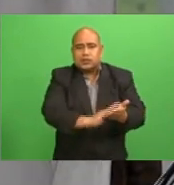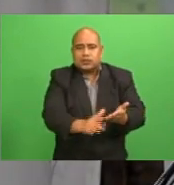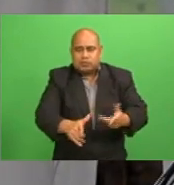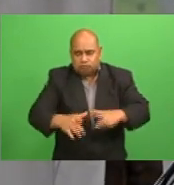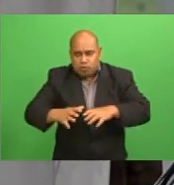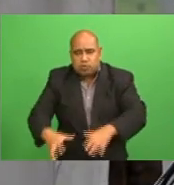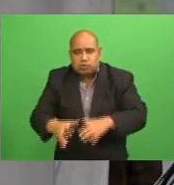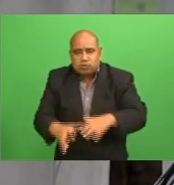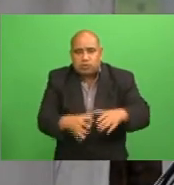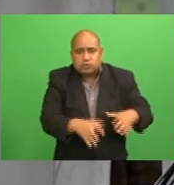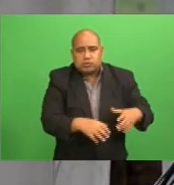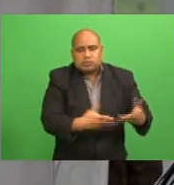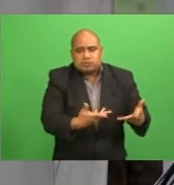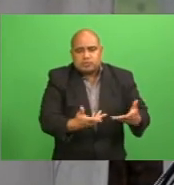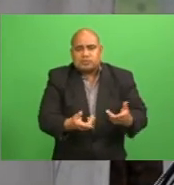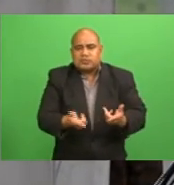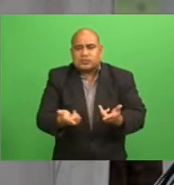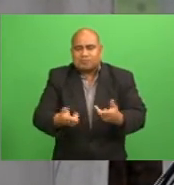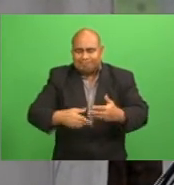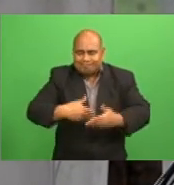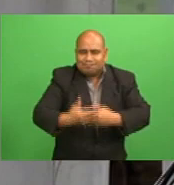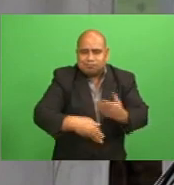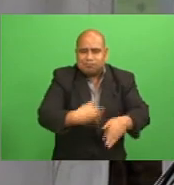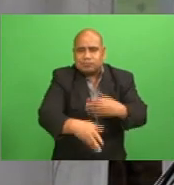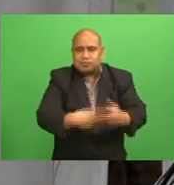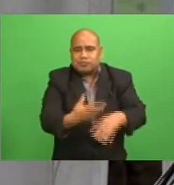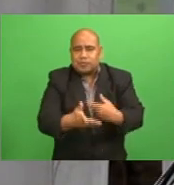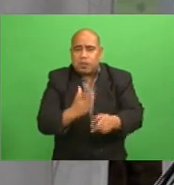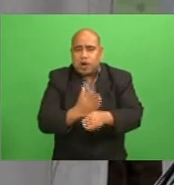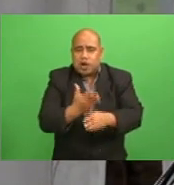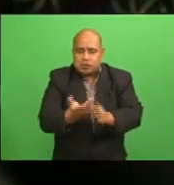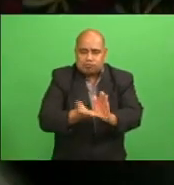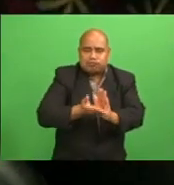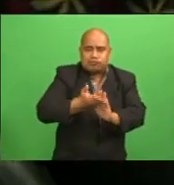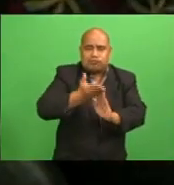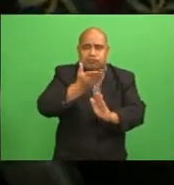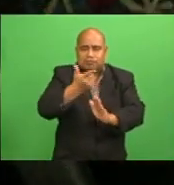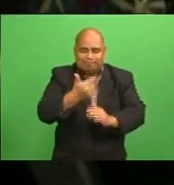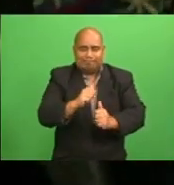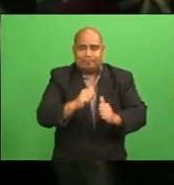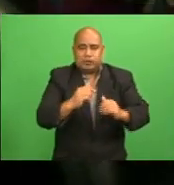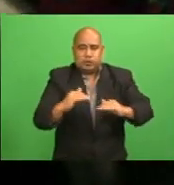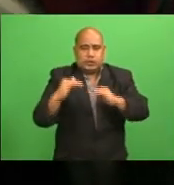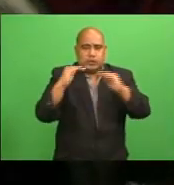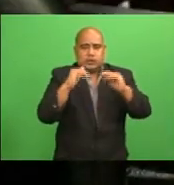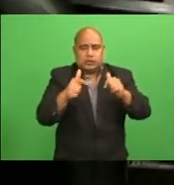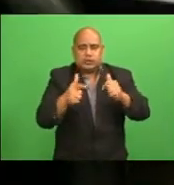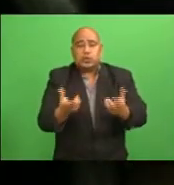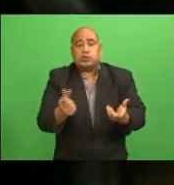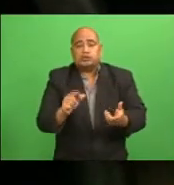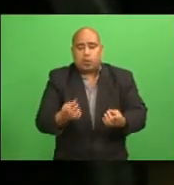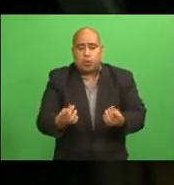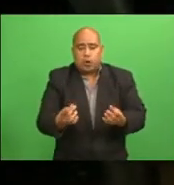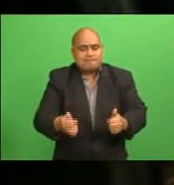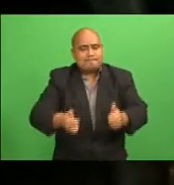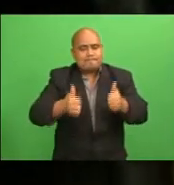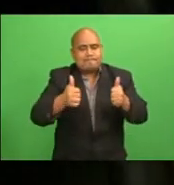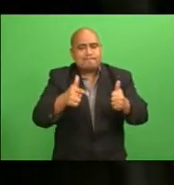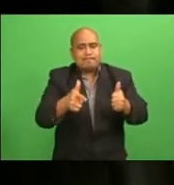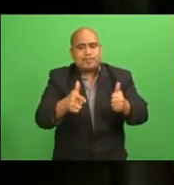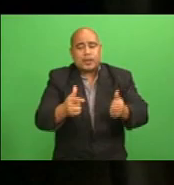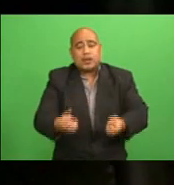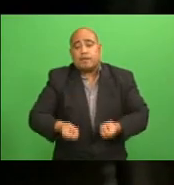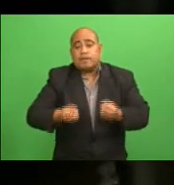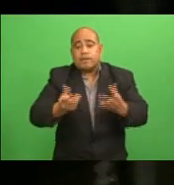refined to produce high-quality, chemical-free cooking oil. Fiji Coconut Cooking Oil is already available on major